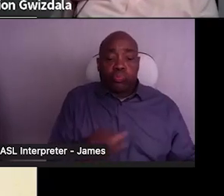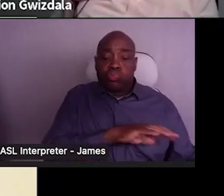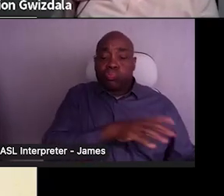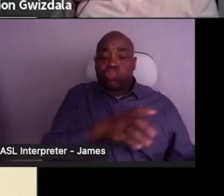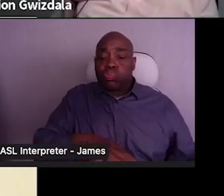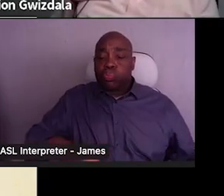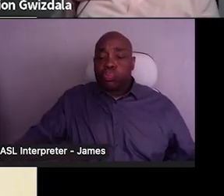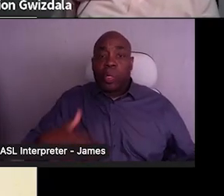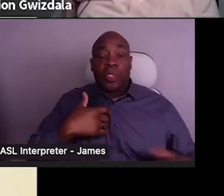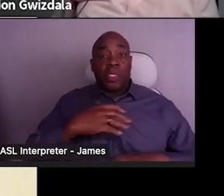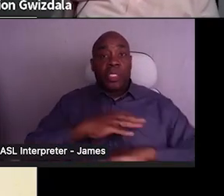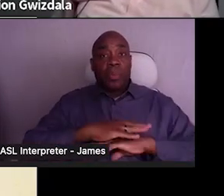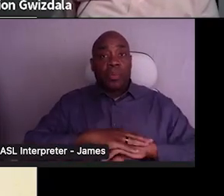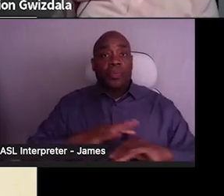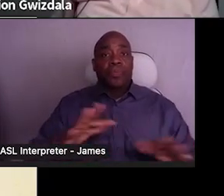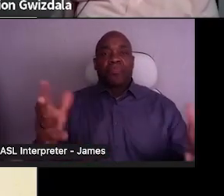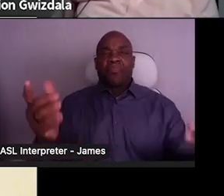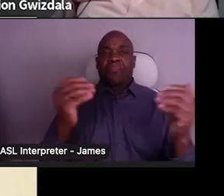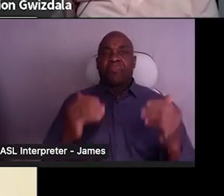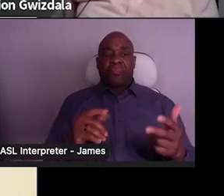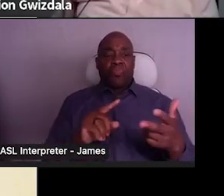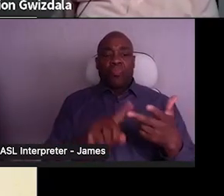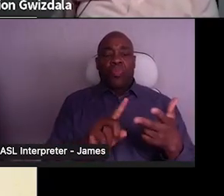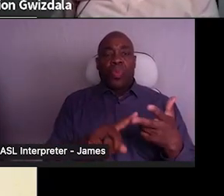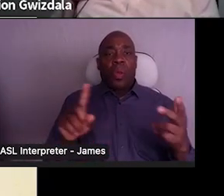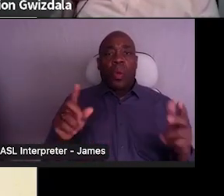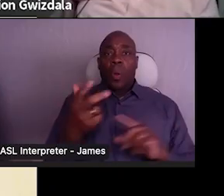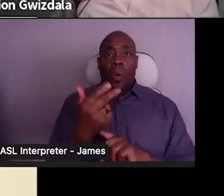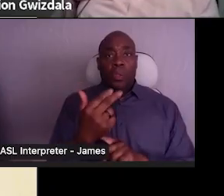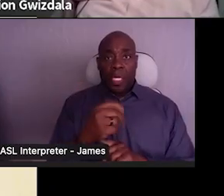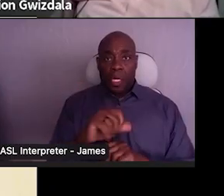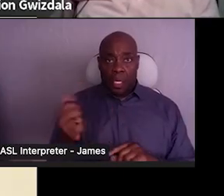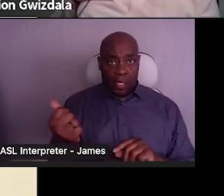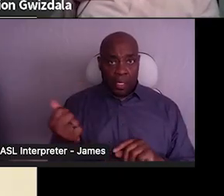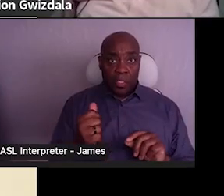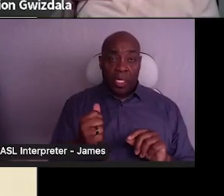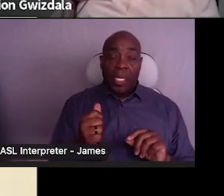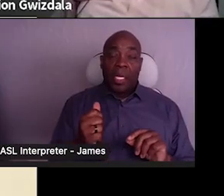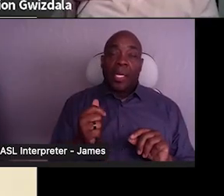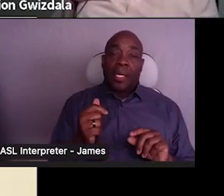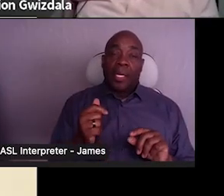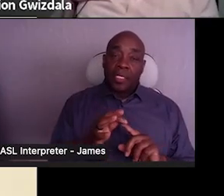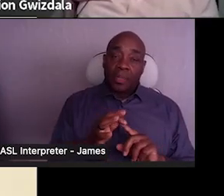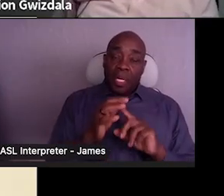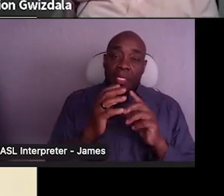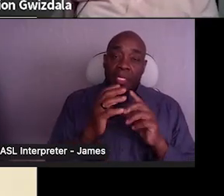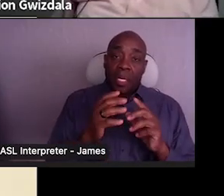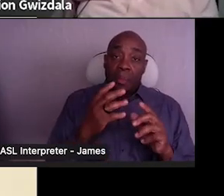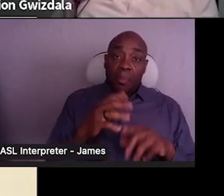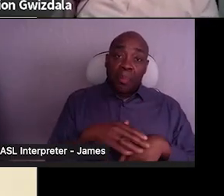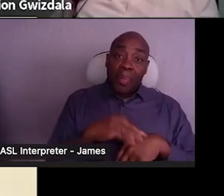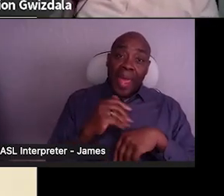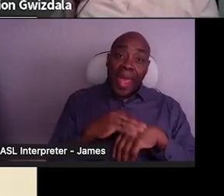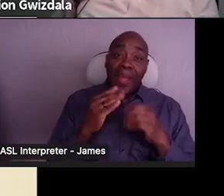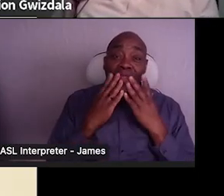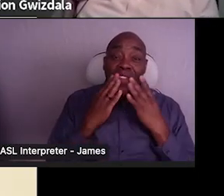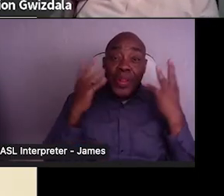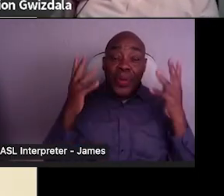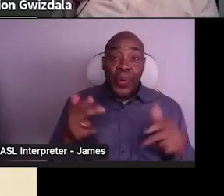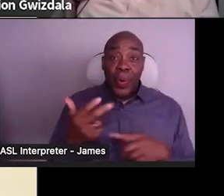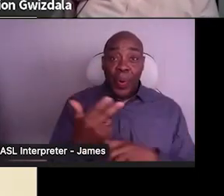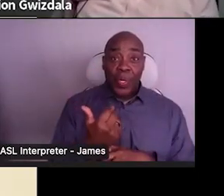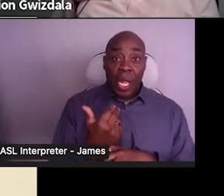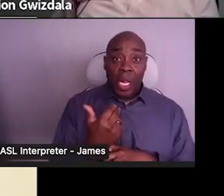Hotels are also another place that we face a lot of challenges, especially in pet-friendly hotels. Even